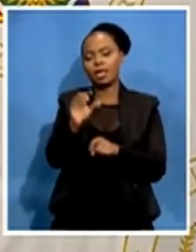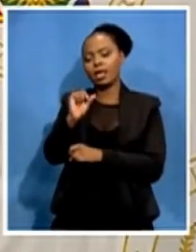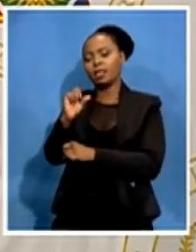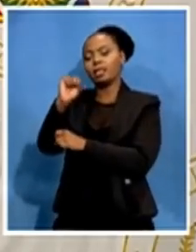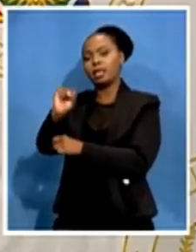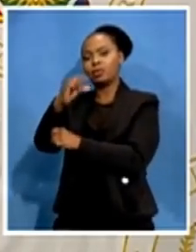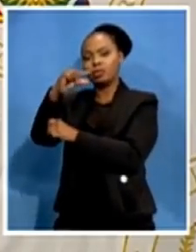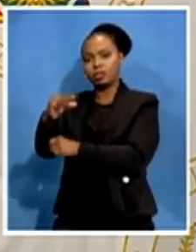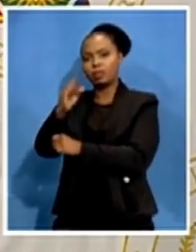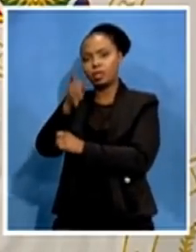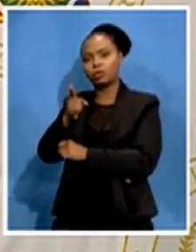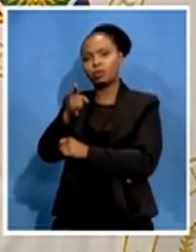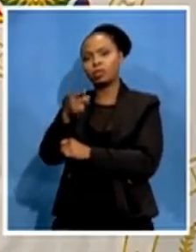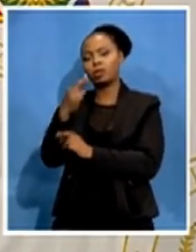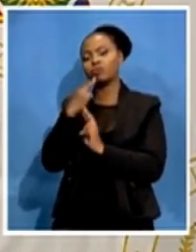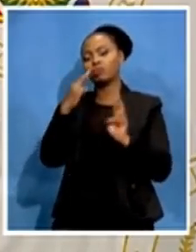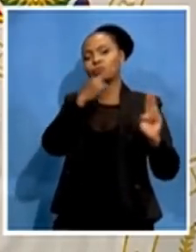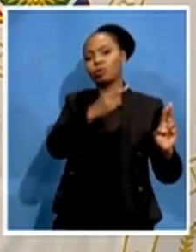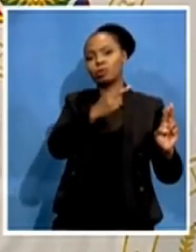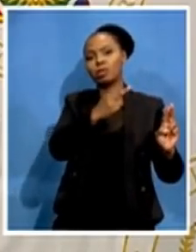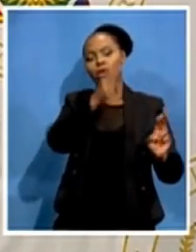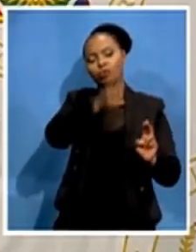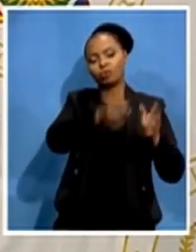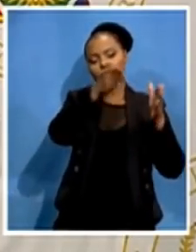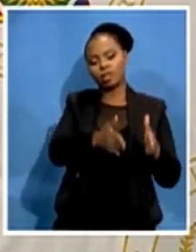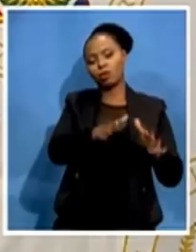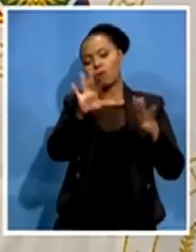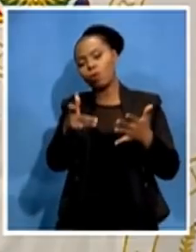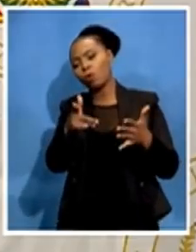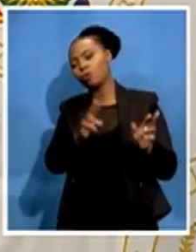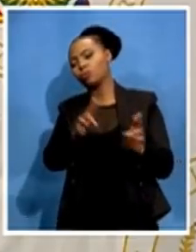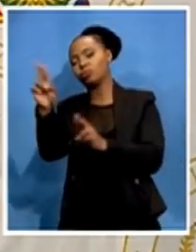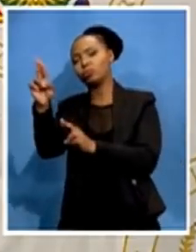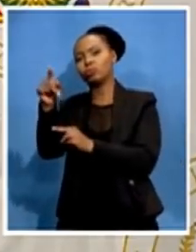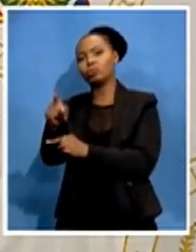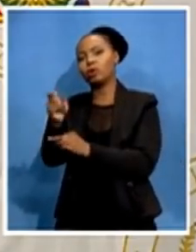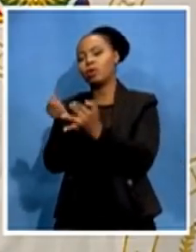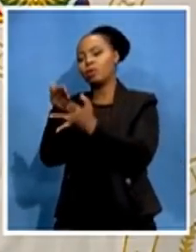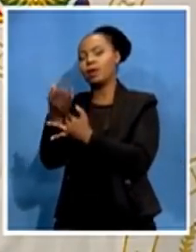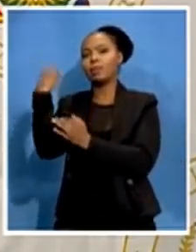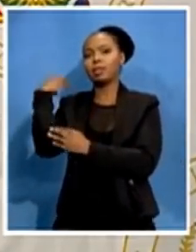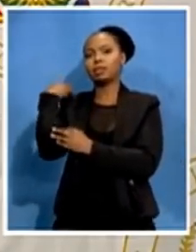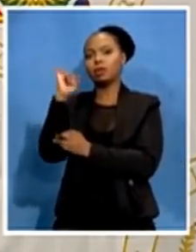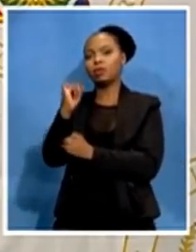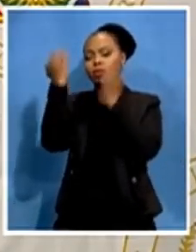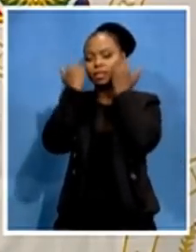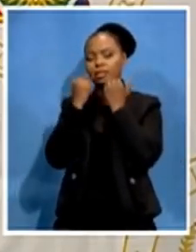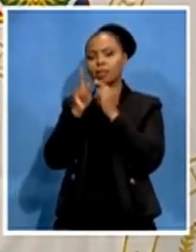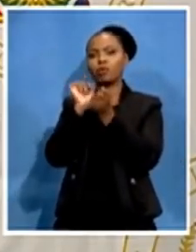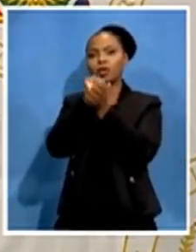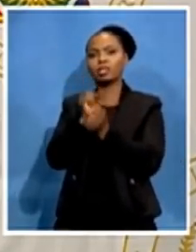and partially to the executive via the Minister of Justice and Correctional Services. We are an arm of the